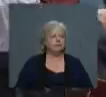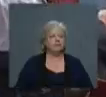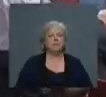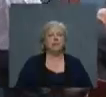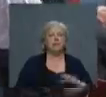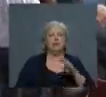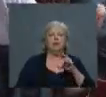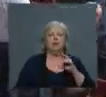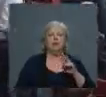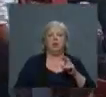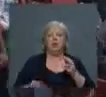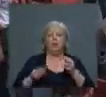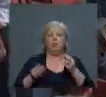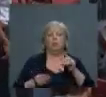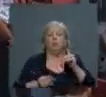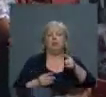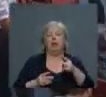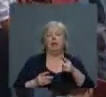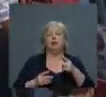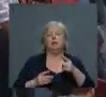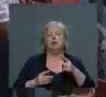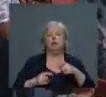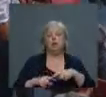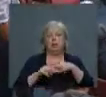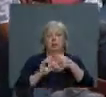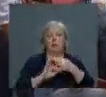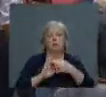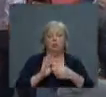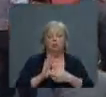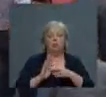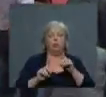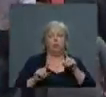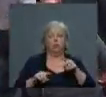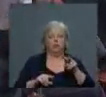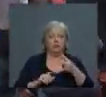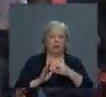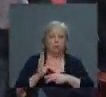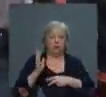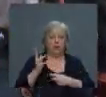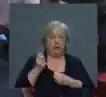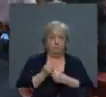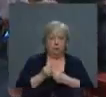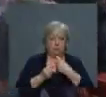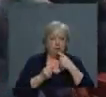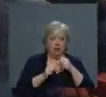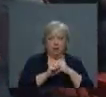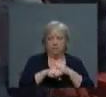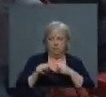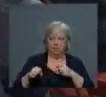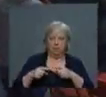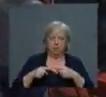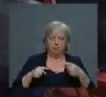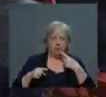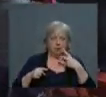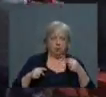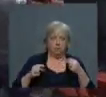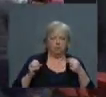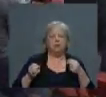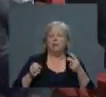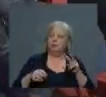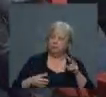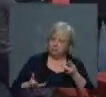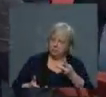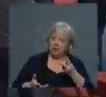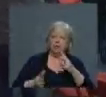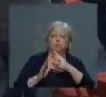There's a motion and a second to suspend the rules and place this ordinance on second reading. All in favor indicate by saying aye. Aye. Opposed, say nay. Second reading,